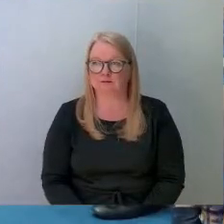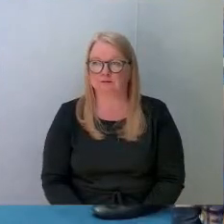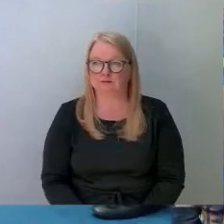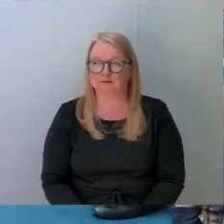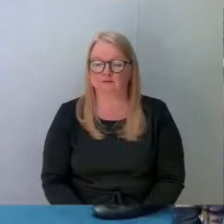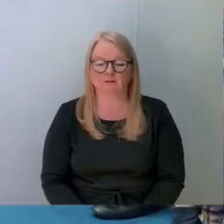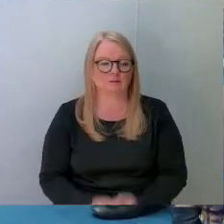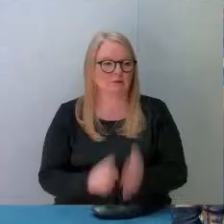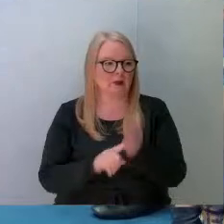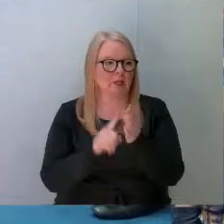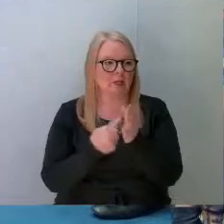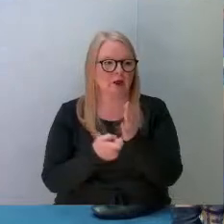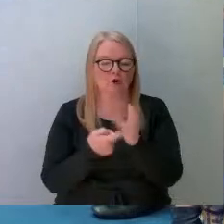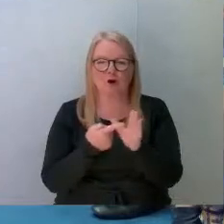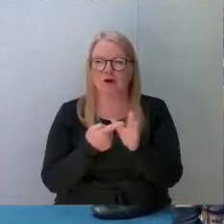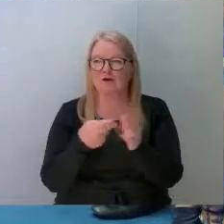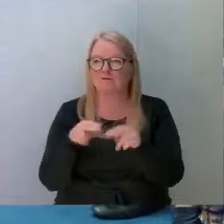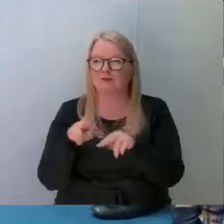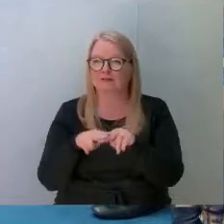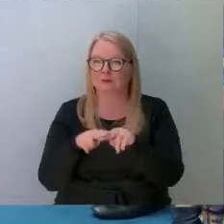Lara Fitzsimmons.